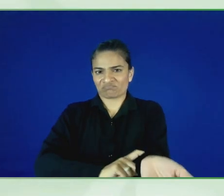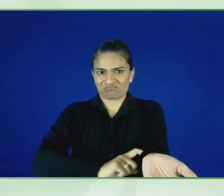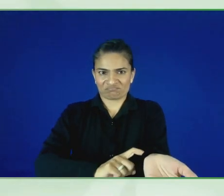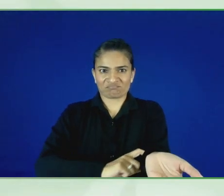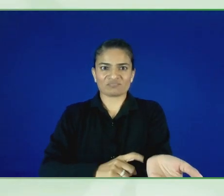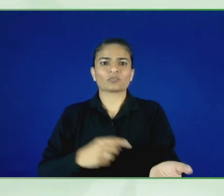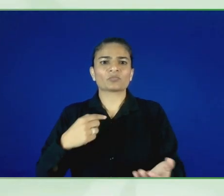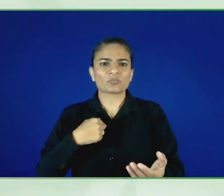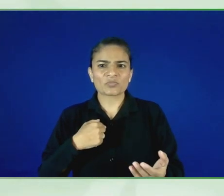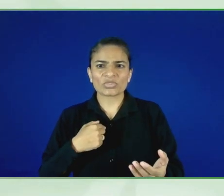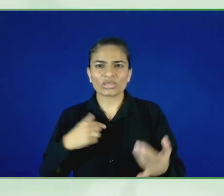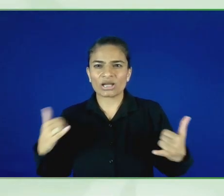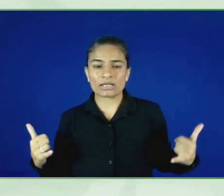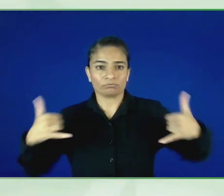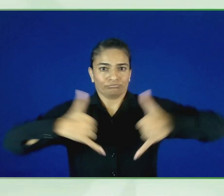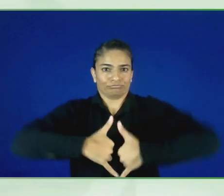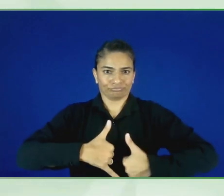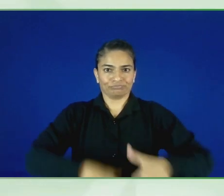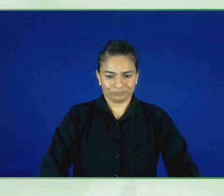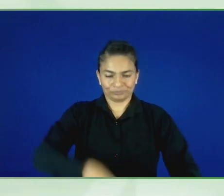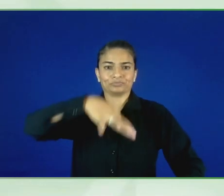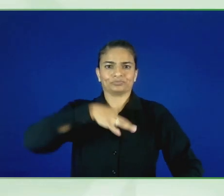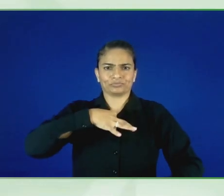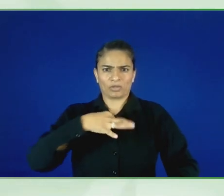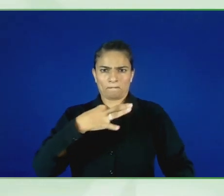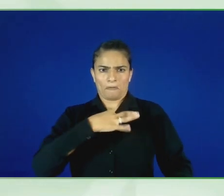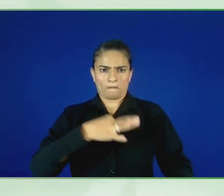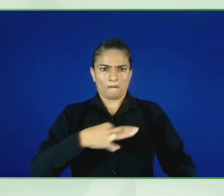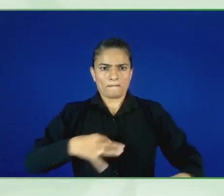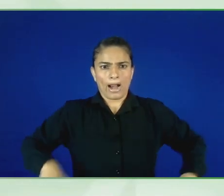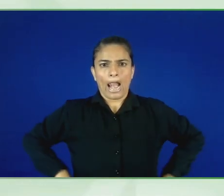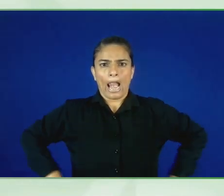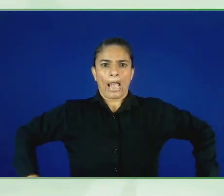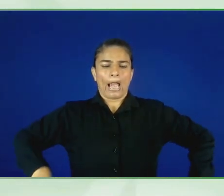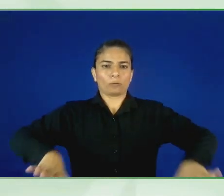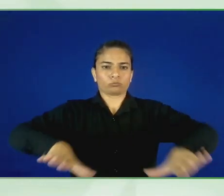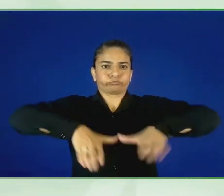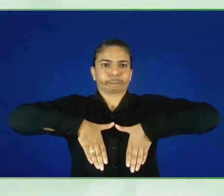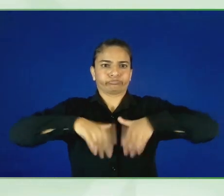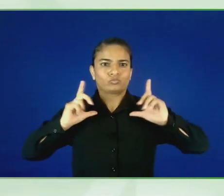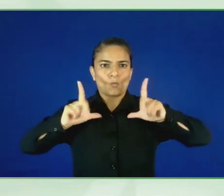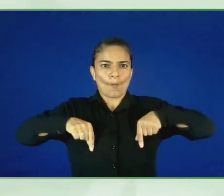blue shirt. My pronouns are she, her. Thank you very much. Ruth?